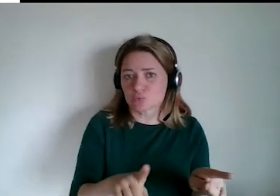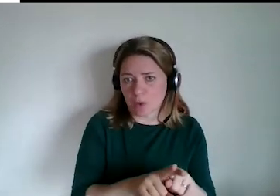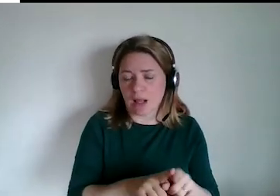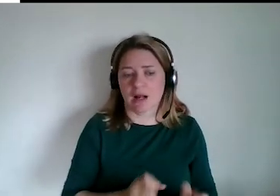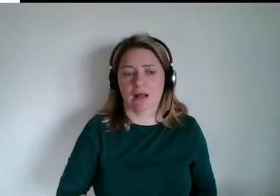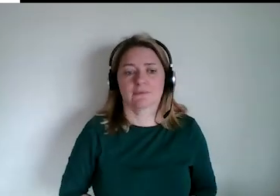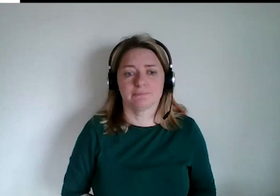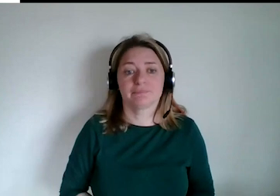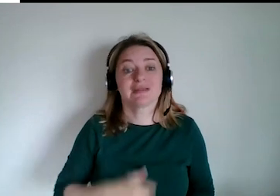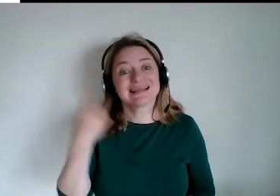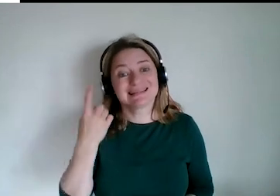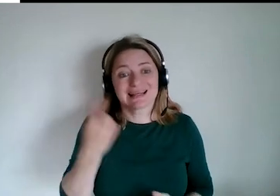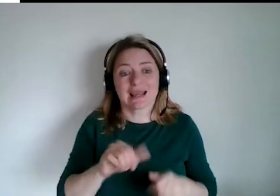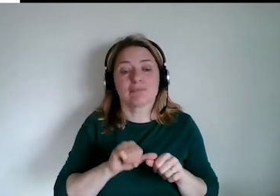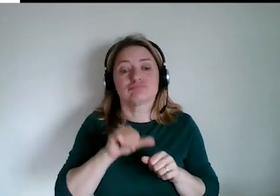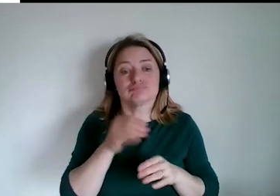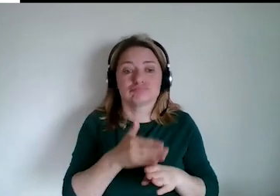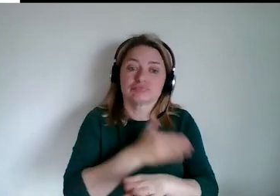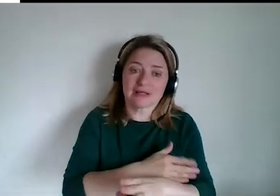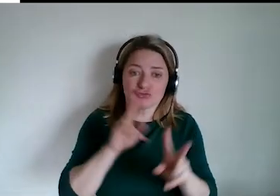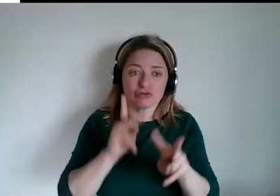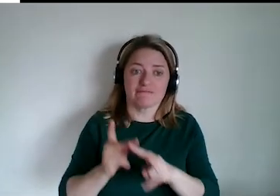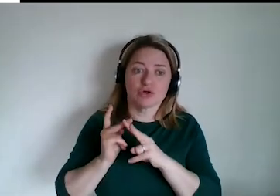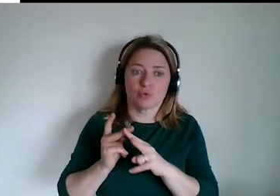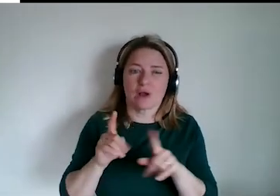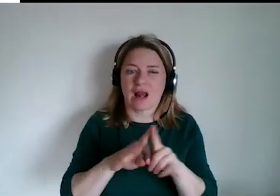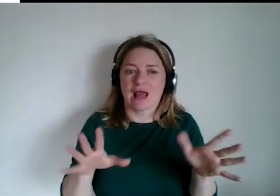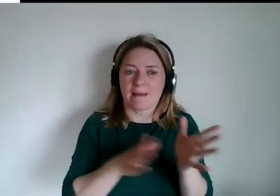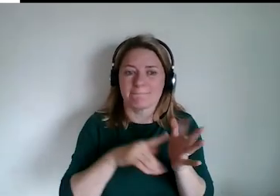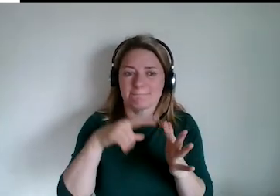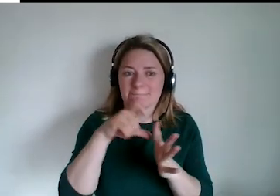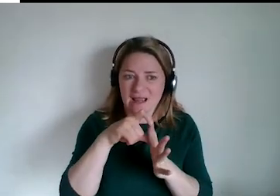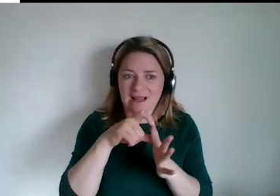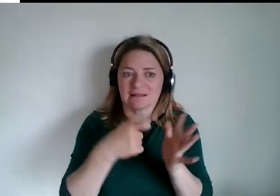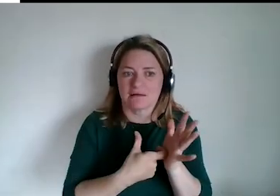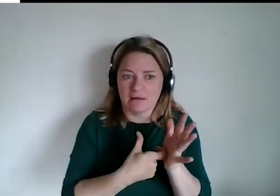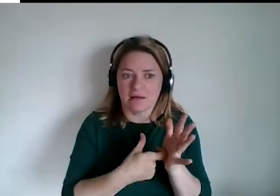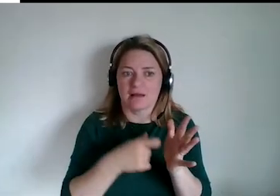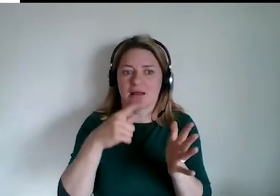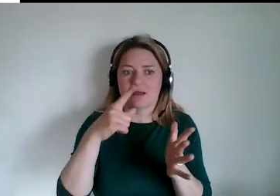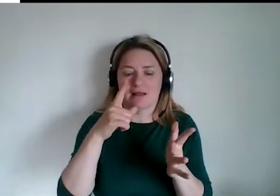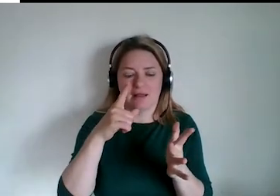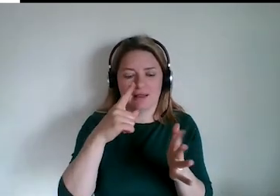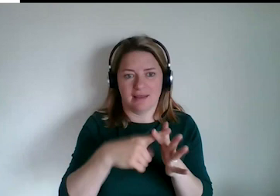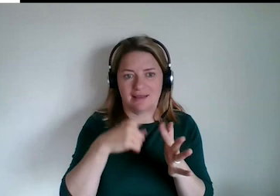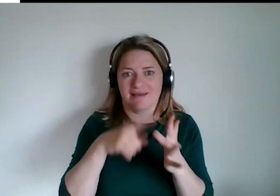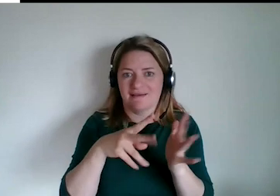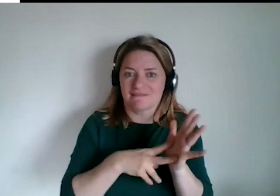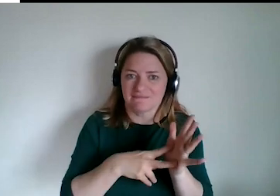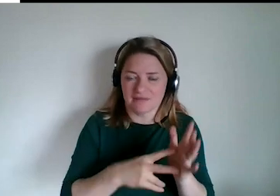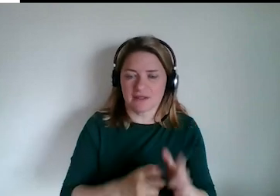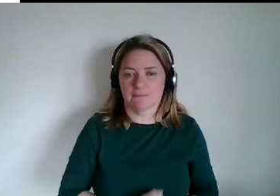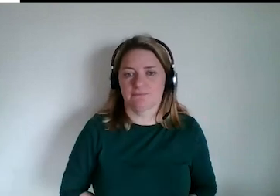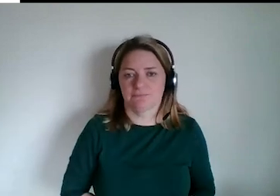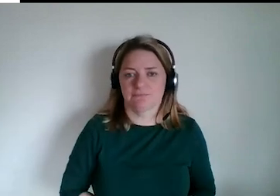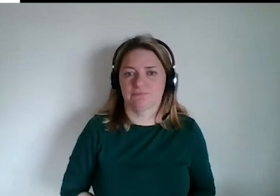a pre-review service like medRxiv. And don't just say, give vague statements like, well, we often see, oh, we'll publish it in a high impact